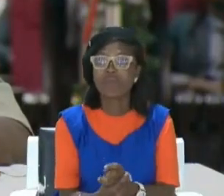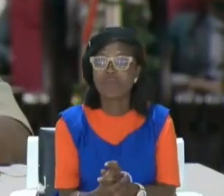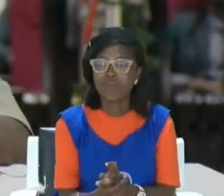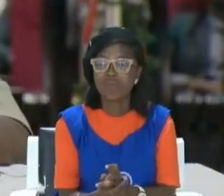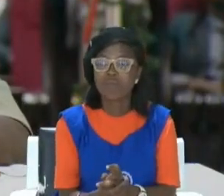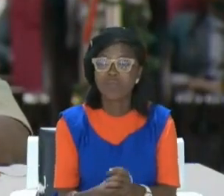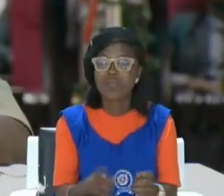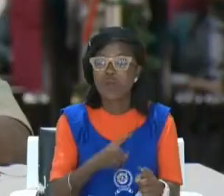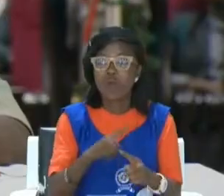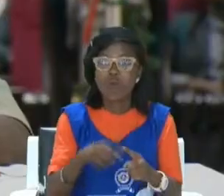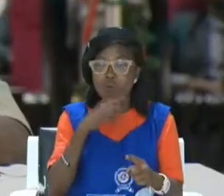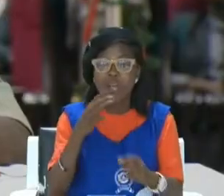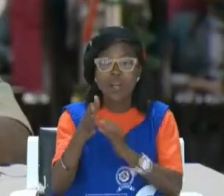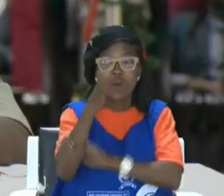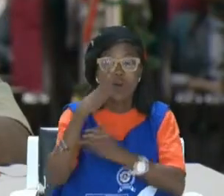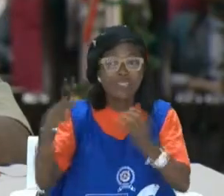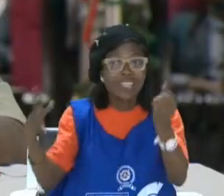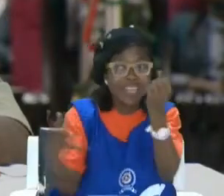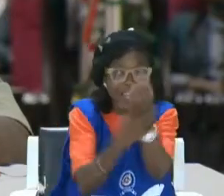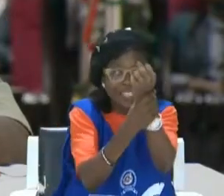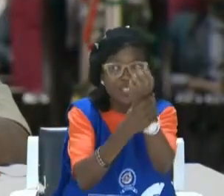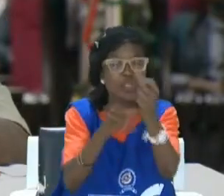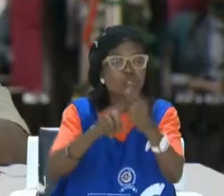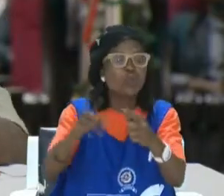when God catches somebody, there's no escape.